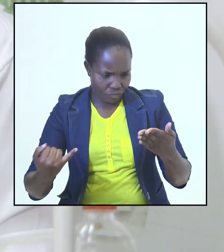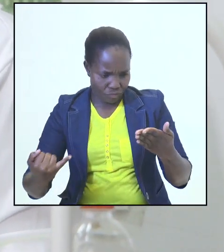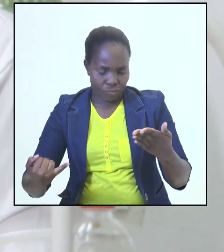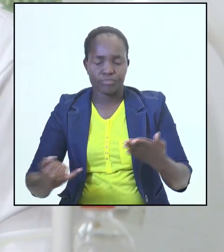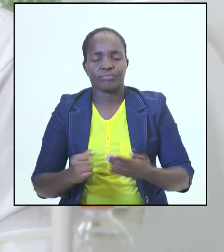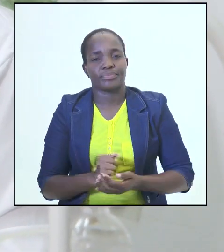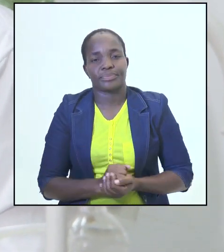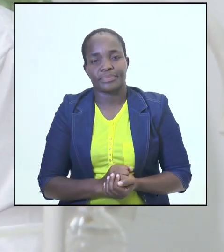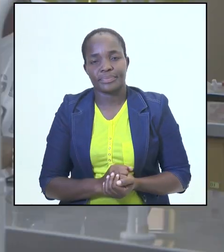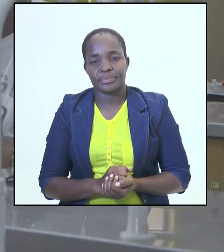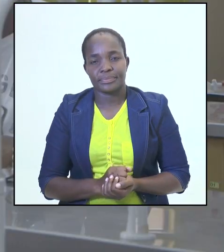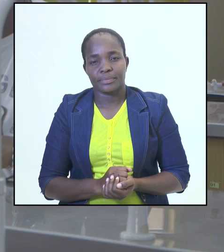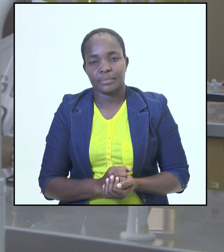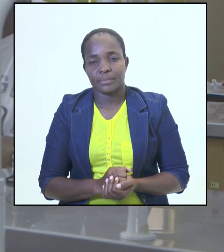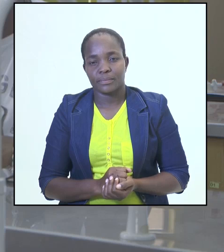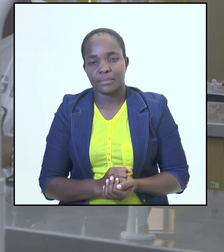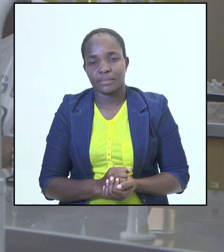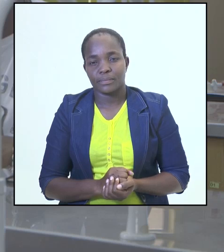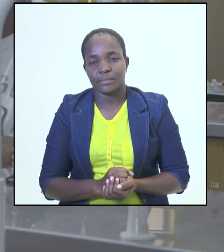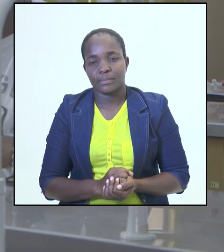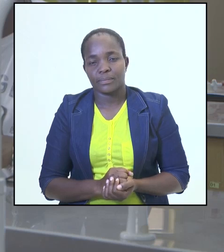to do this.